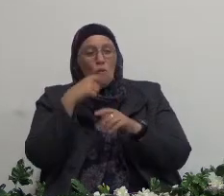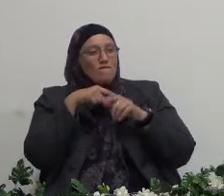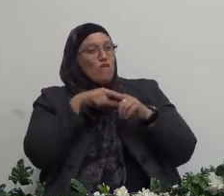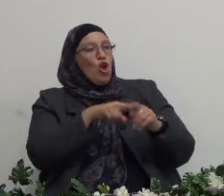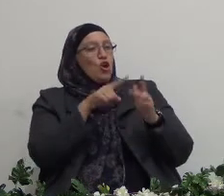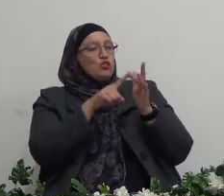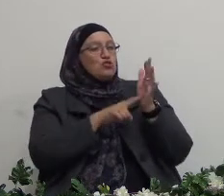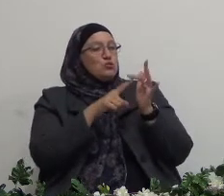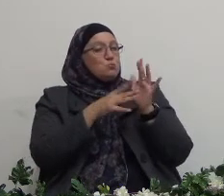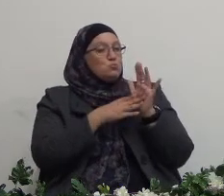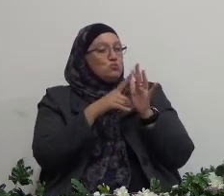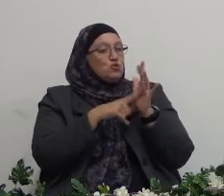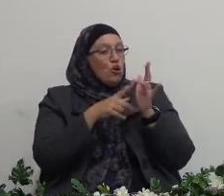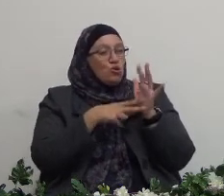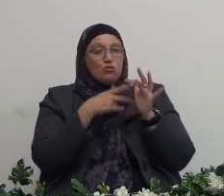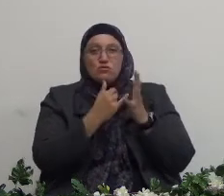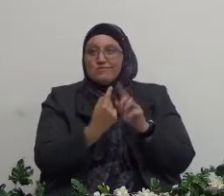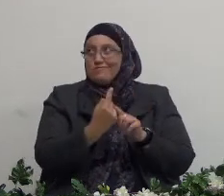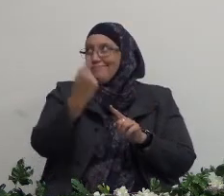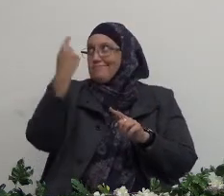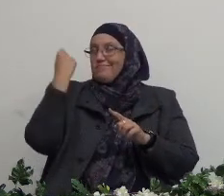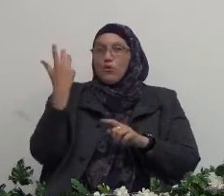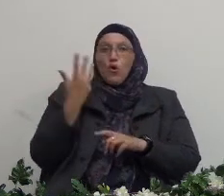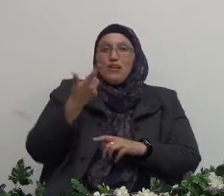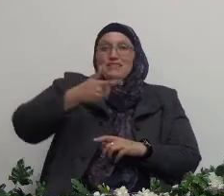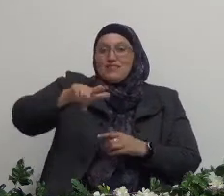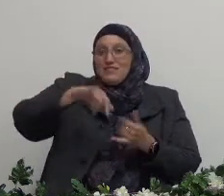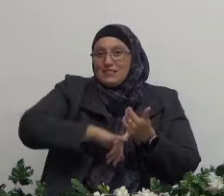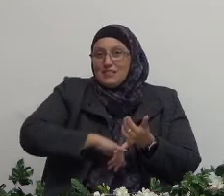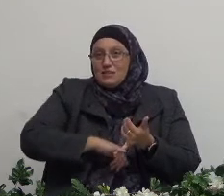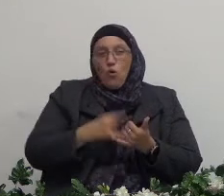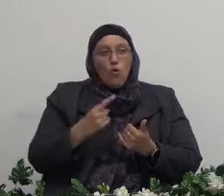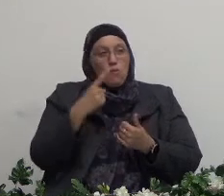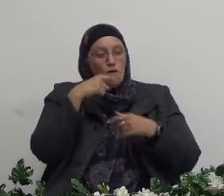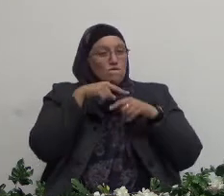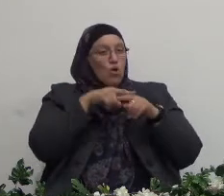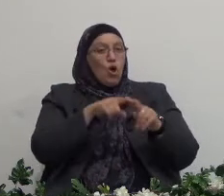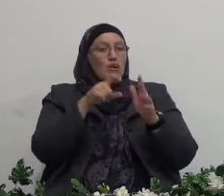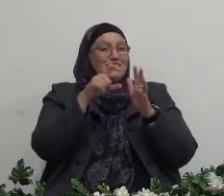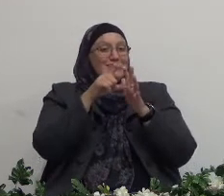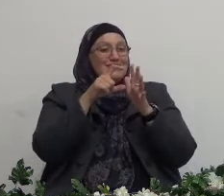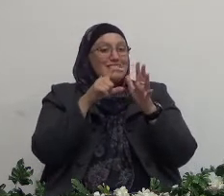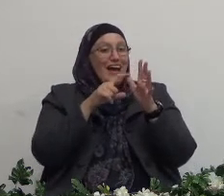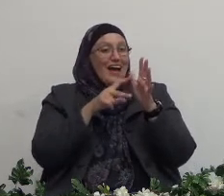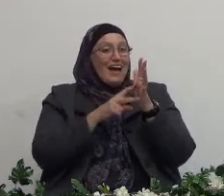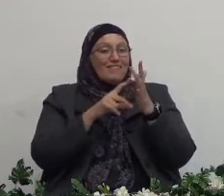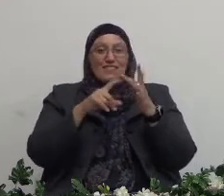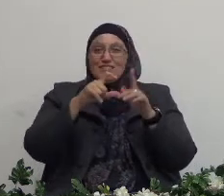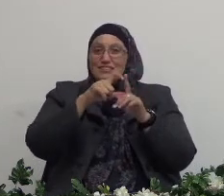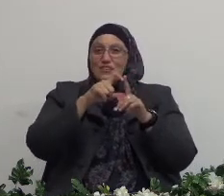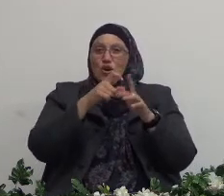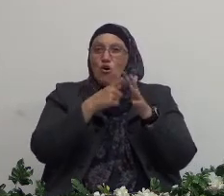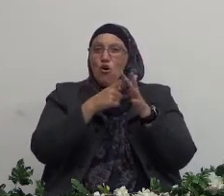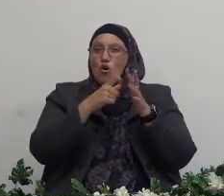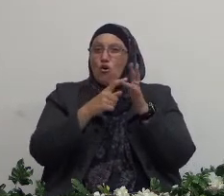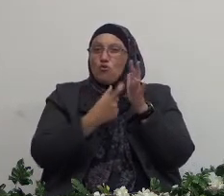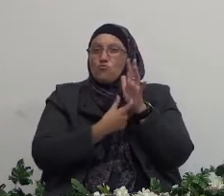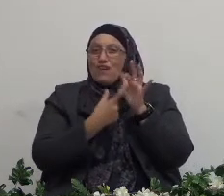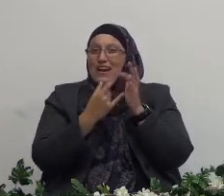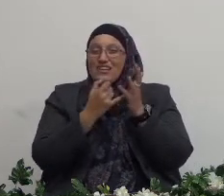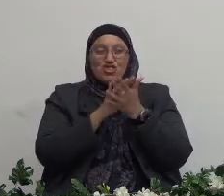the 70s, I think it was, or people that followed David Koresh in Waco, Texas, or people that follow any of these